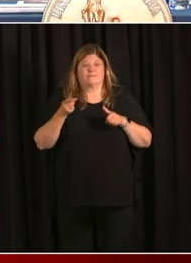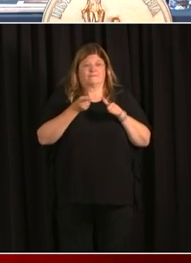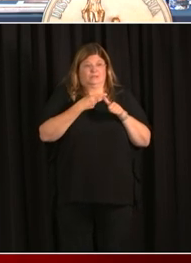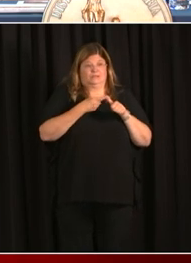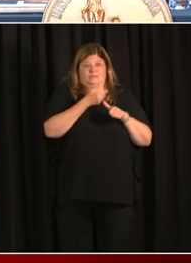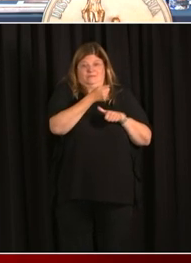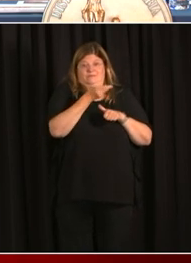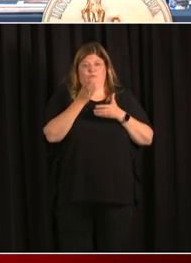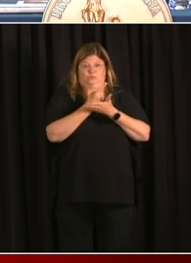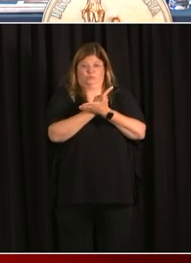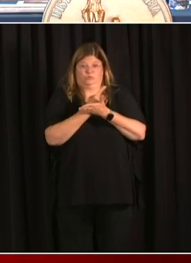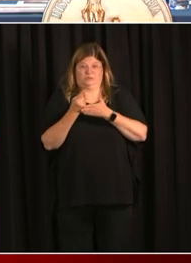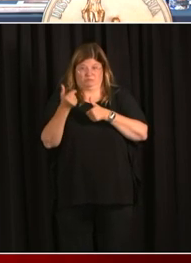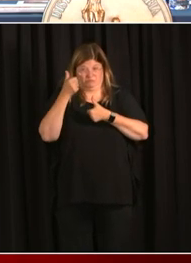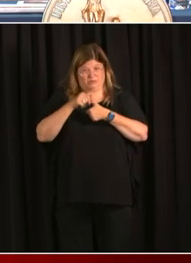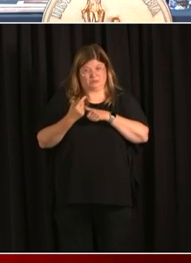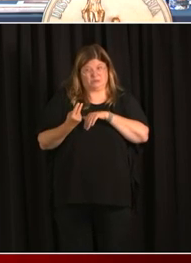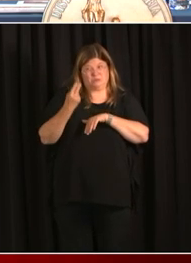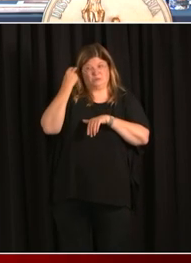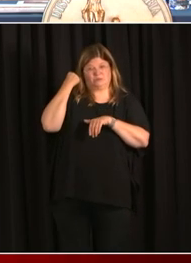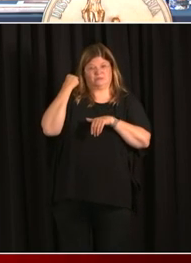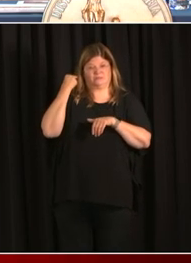weeks, as you remember,